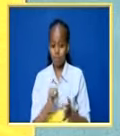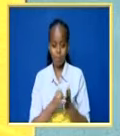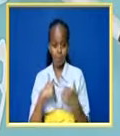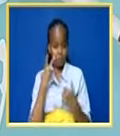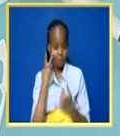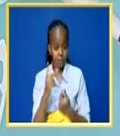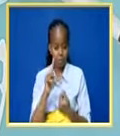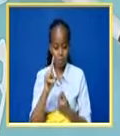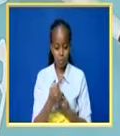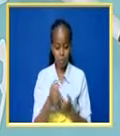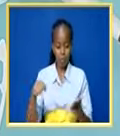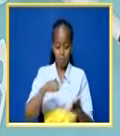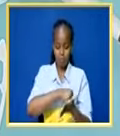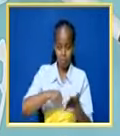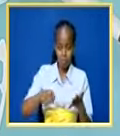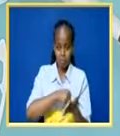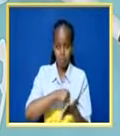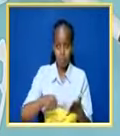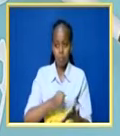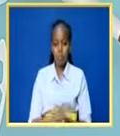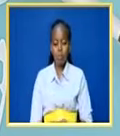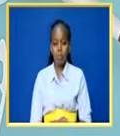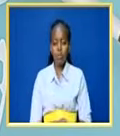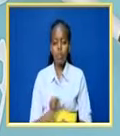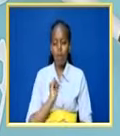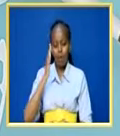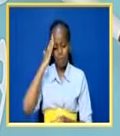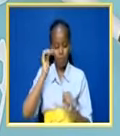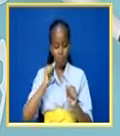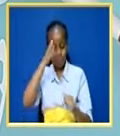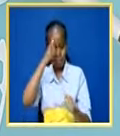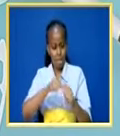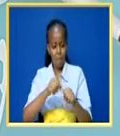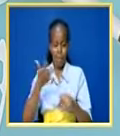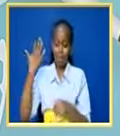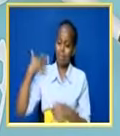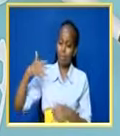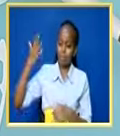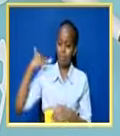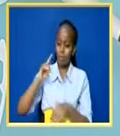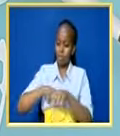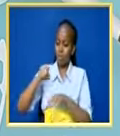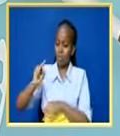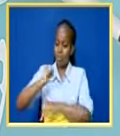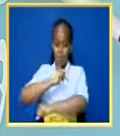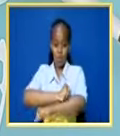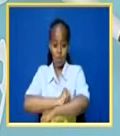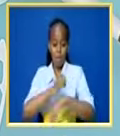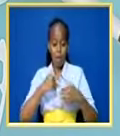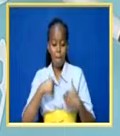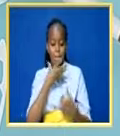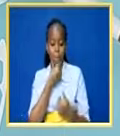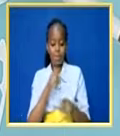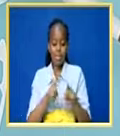The first one was brushing the shoes. I know you can remember during those old days, there are boys or girls who could